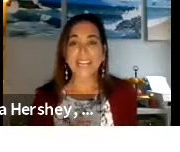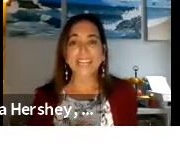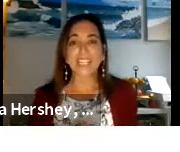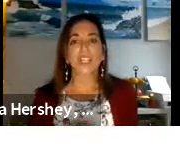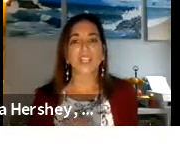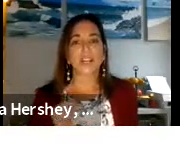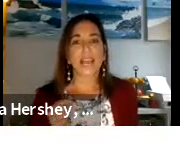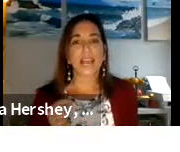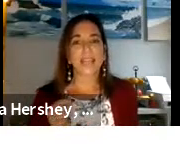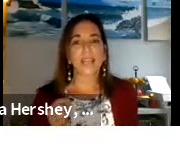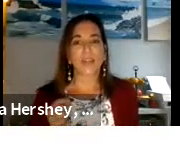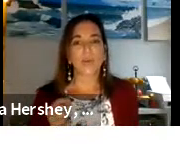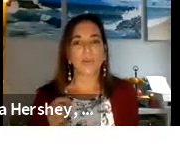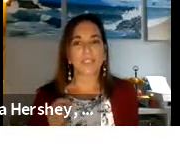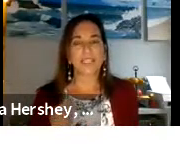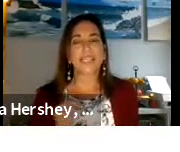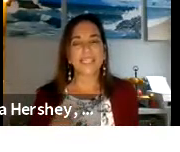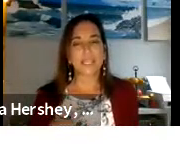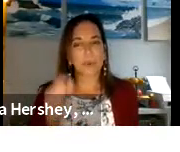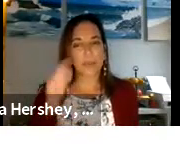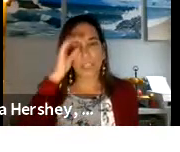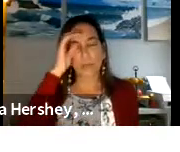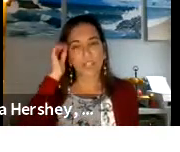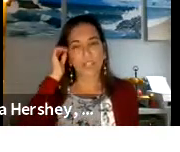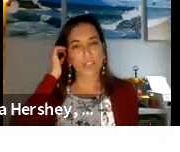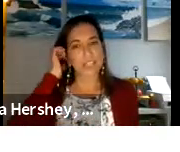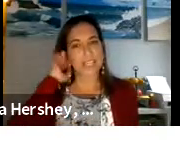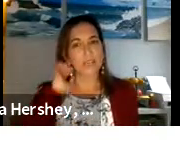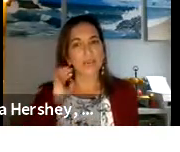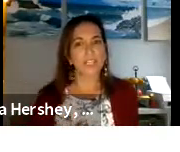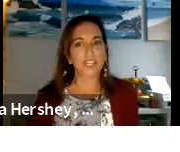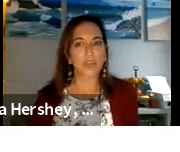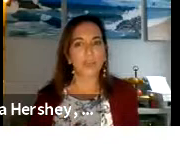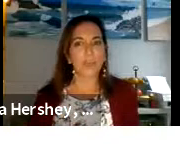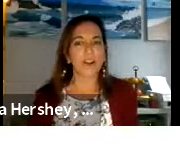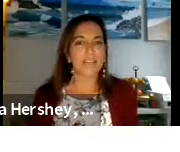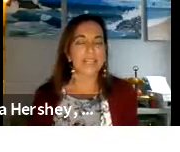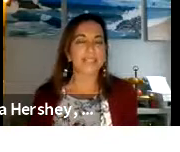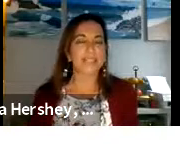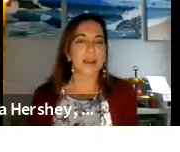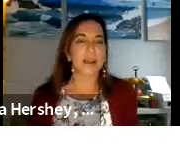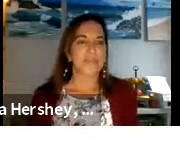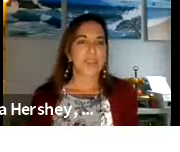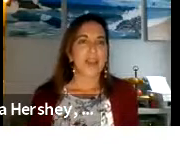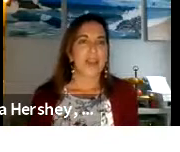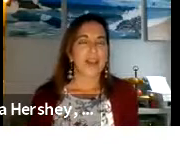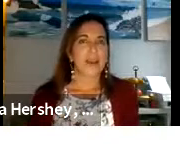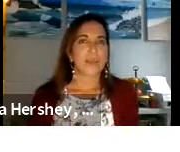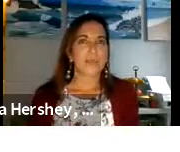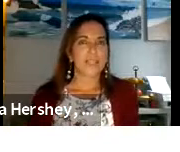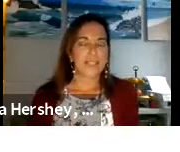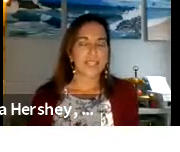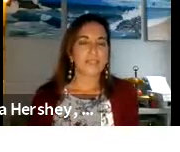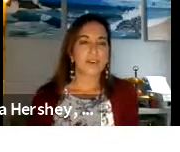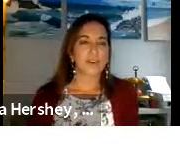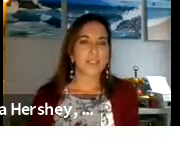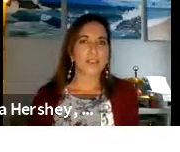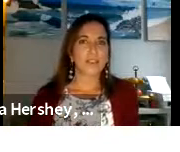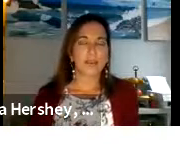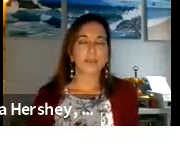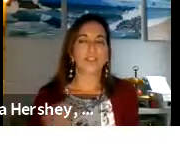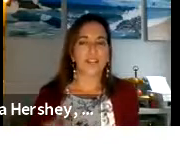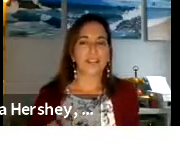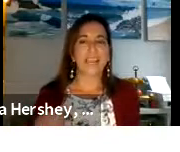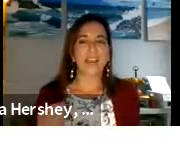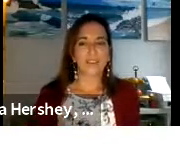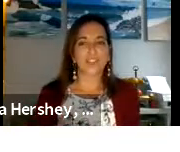was fascinating to learn and, digging deeper into it, which they're continuing to do. Part of it is the listening to